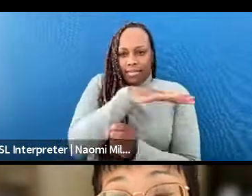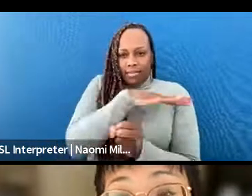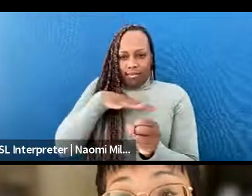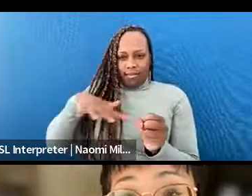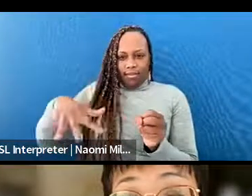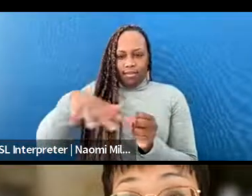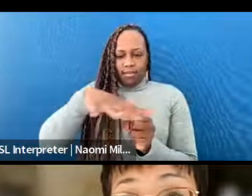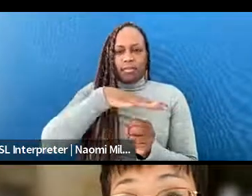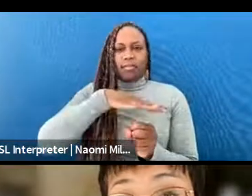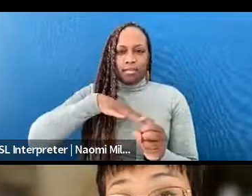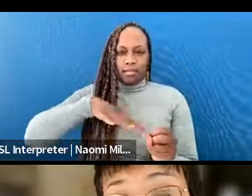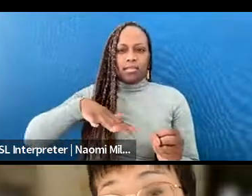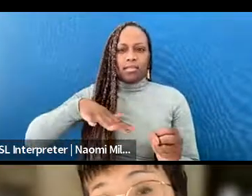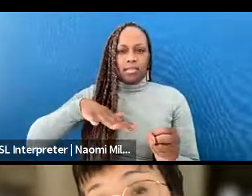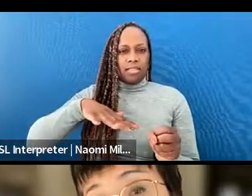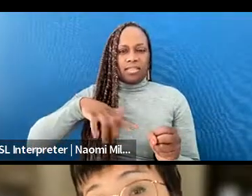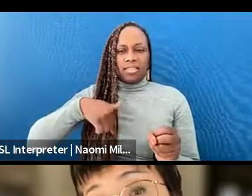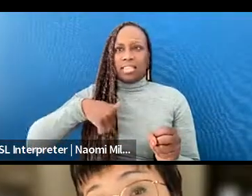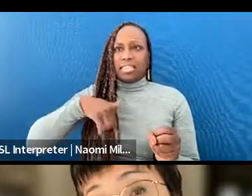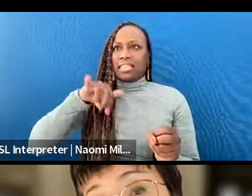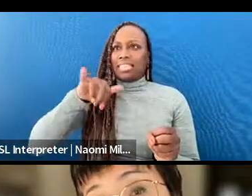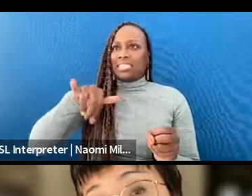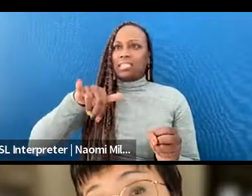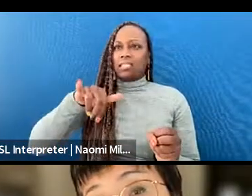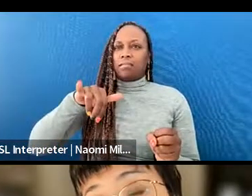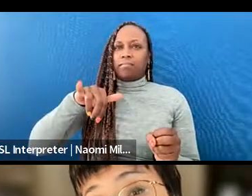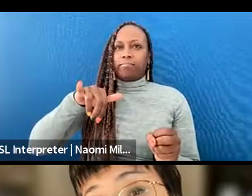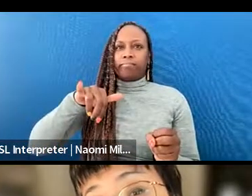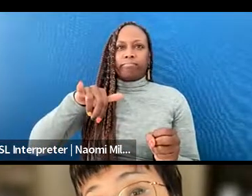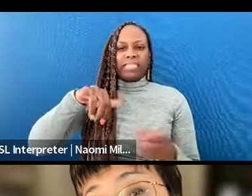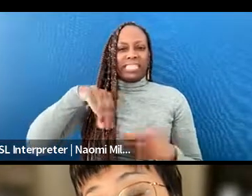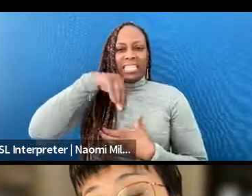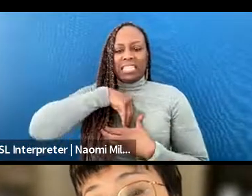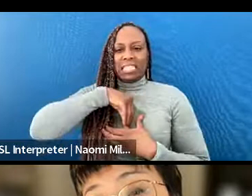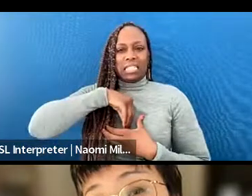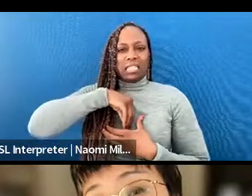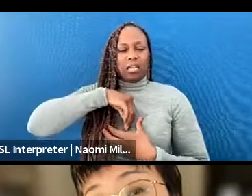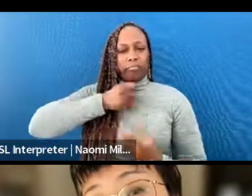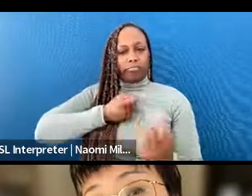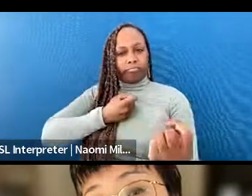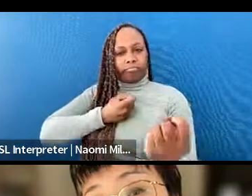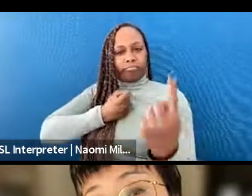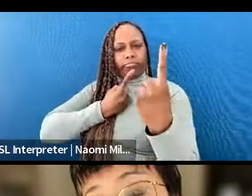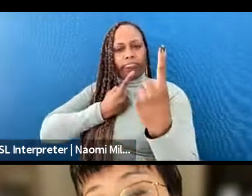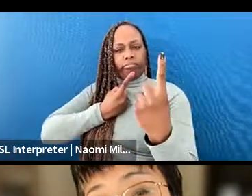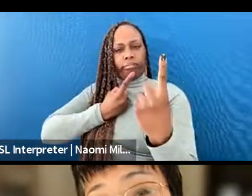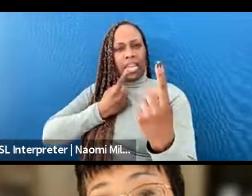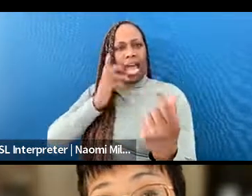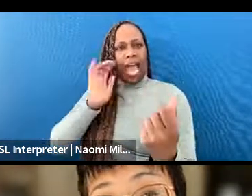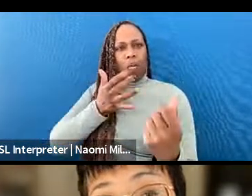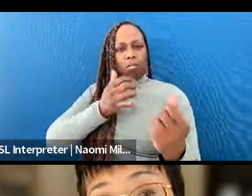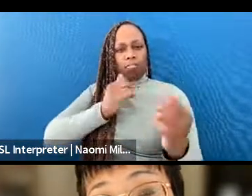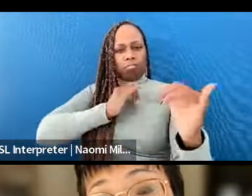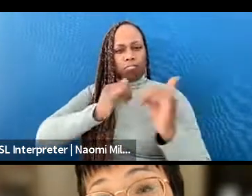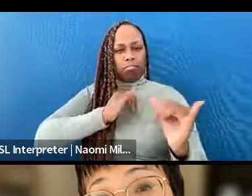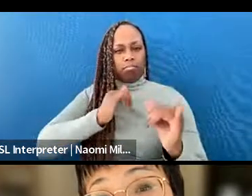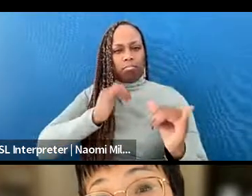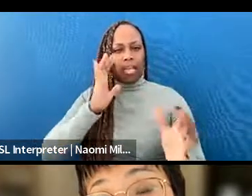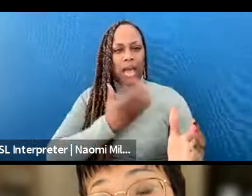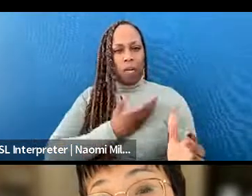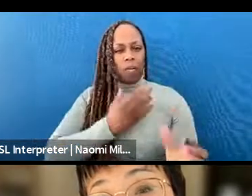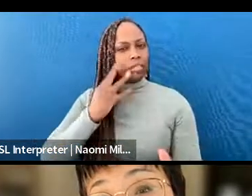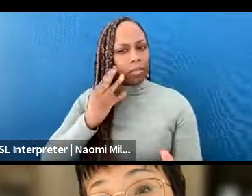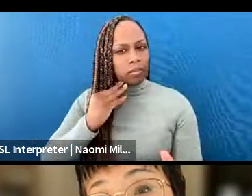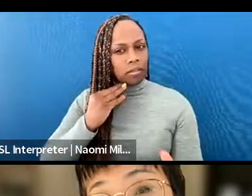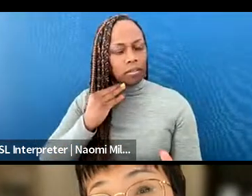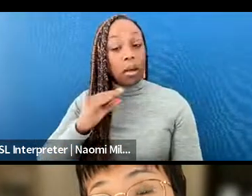of just intuitive understanding of our commonality and our experiences. But here's a